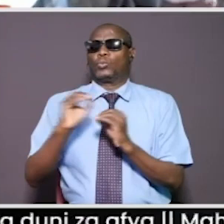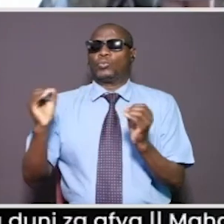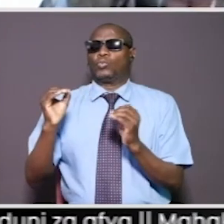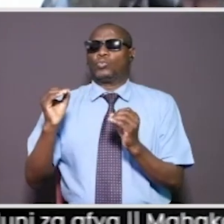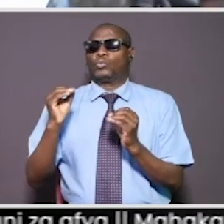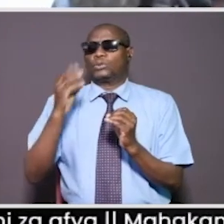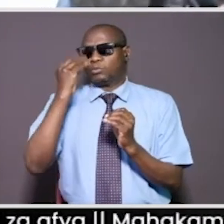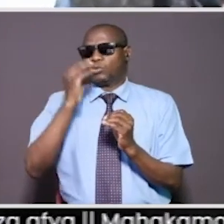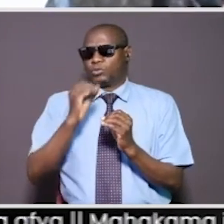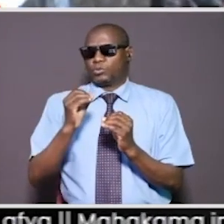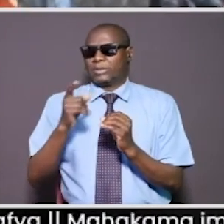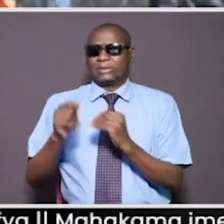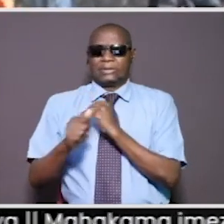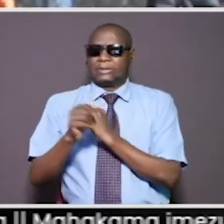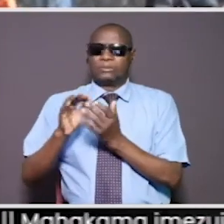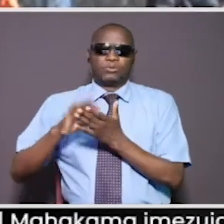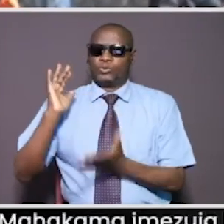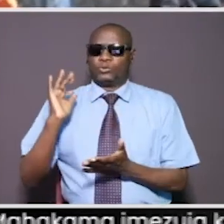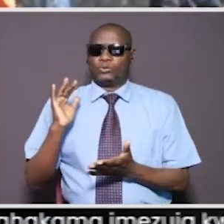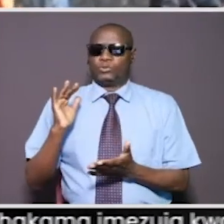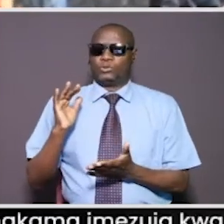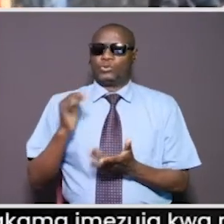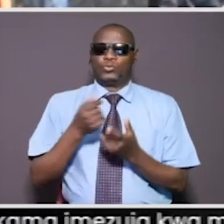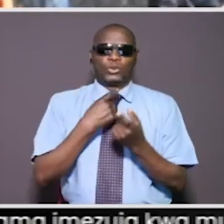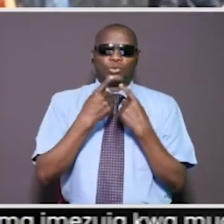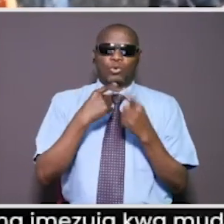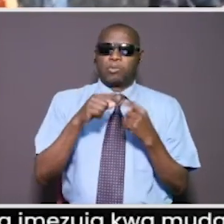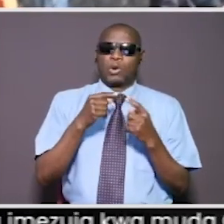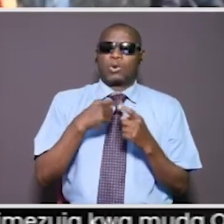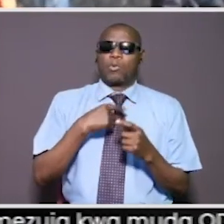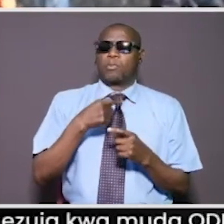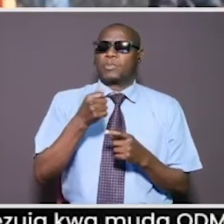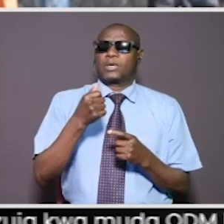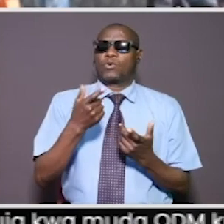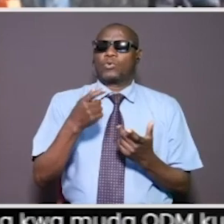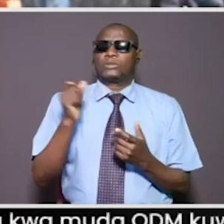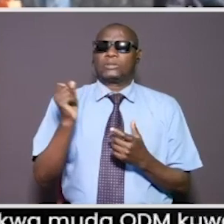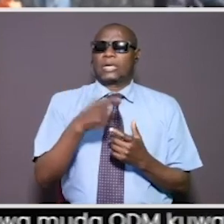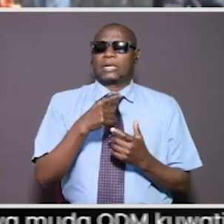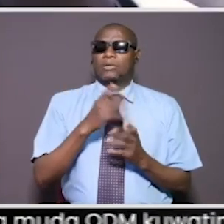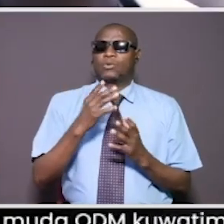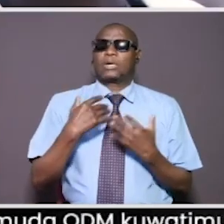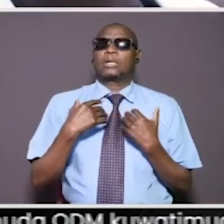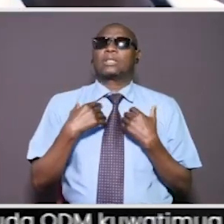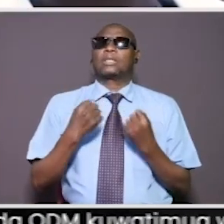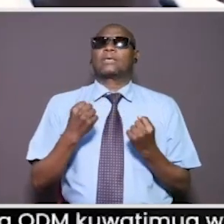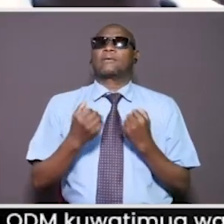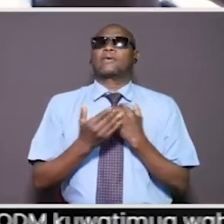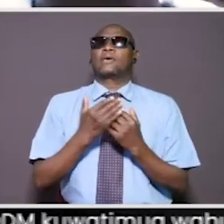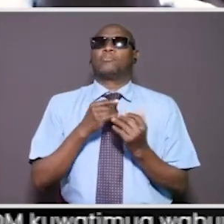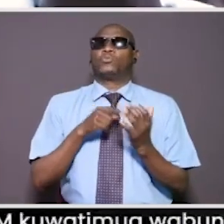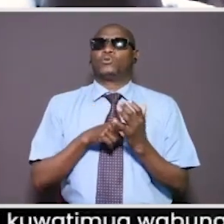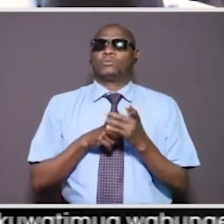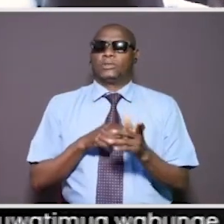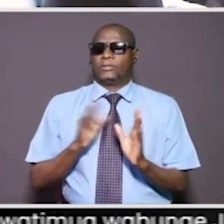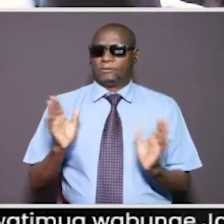why, if you notice, we're not talking about our pay, we're not talking about salaries, we're talking about healthcare. Healthcare is for everybody. We will not avoid that in